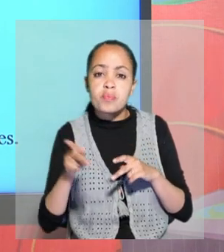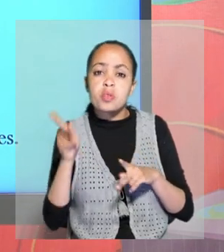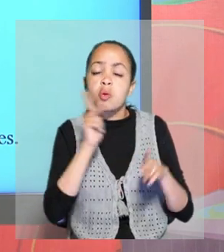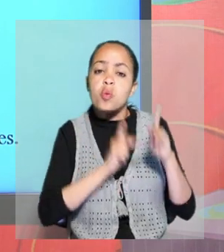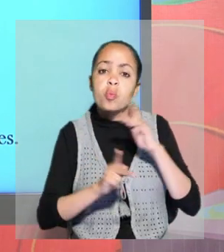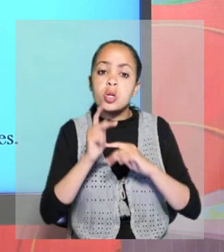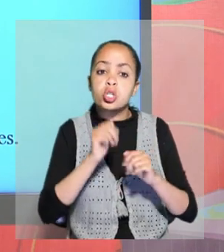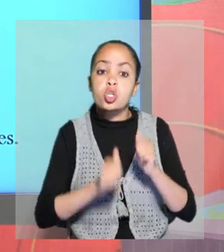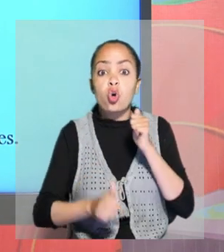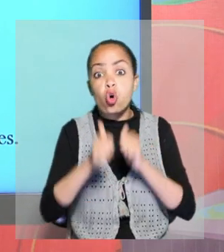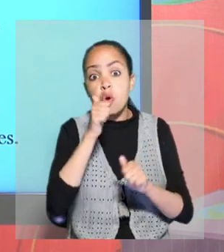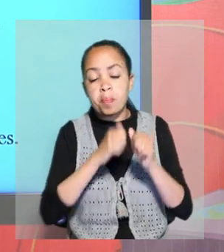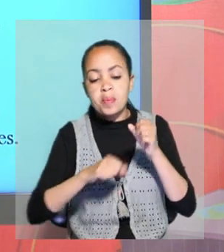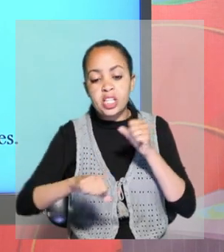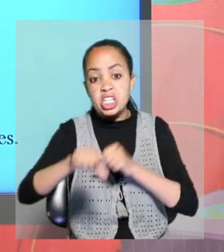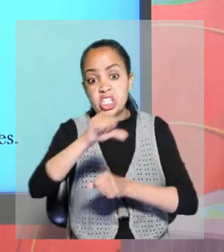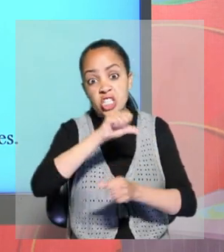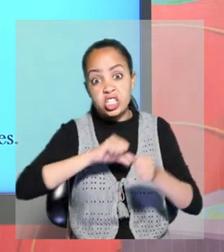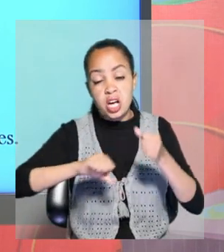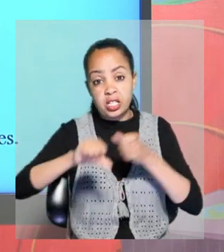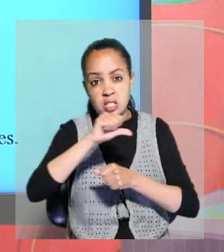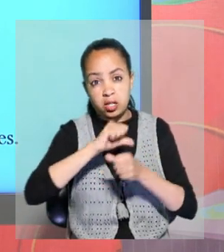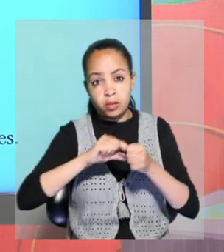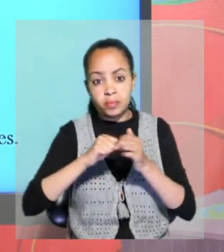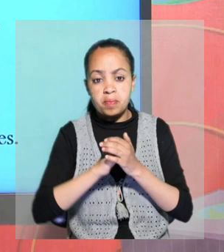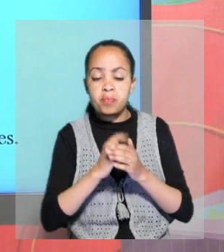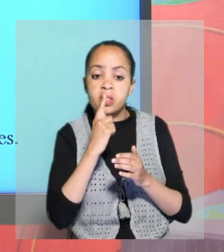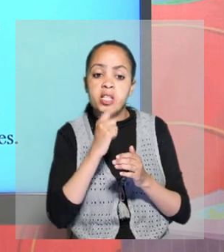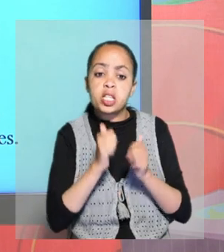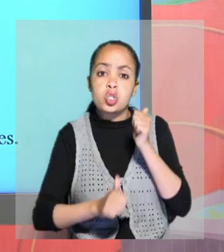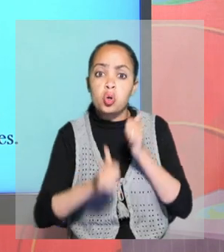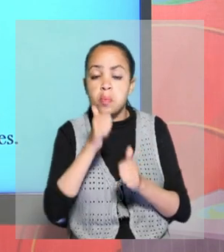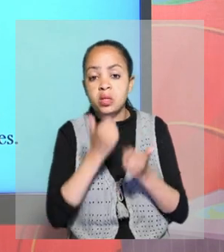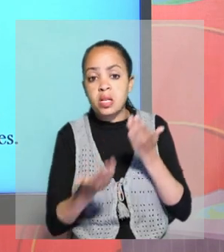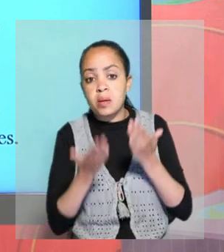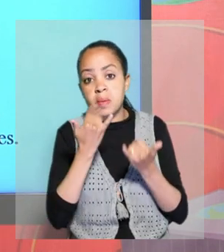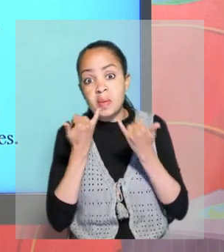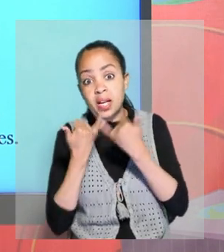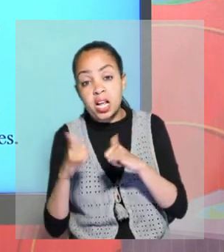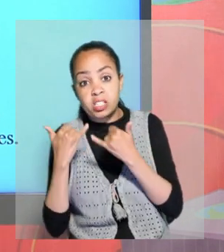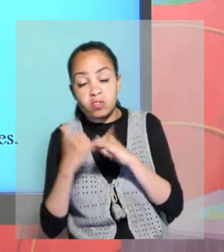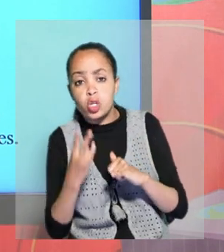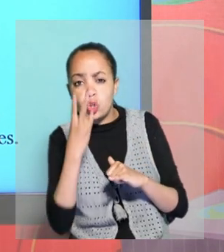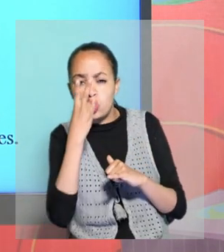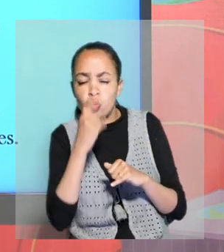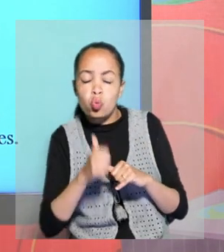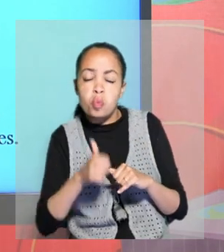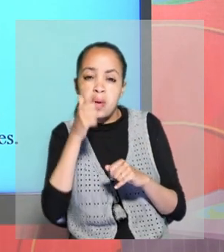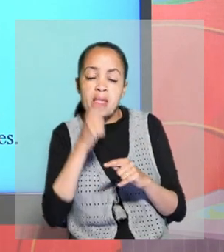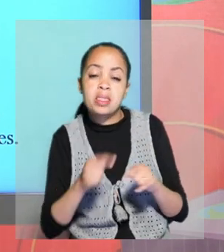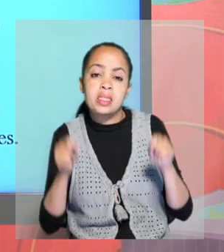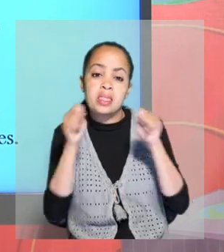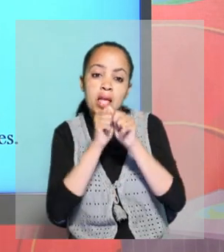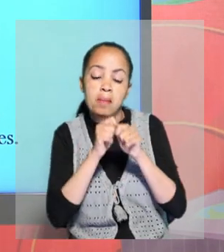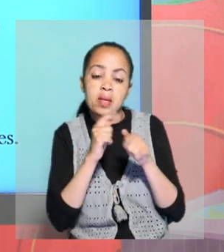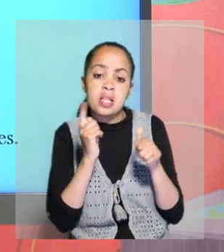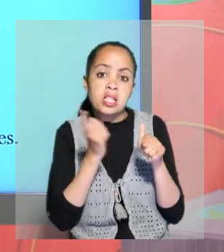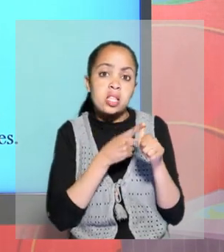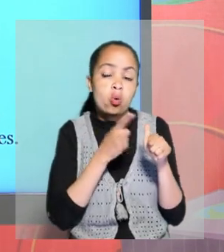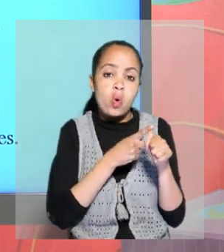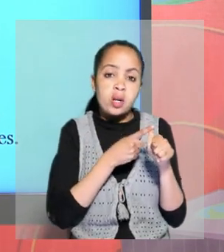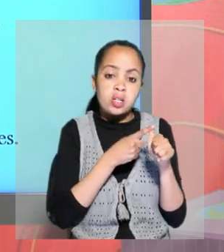be compete for each other for a resource. This competition may be classified into two main types. One is